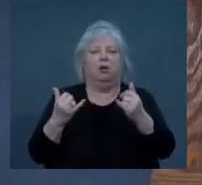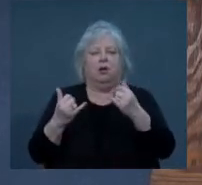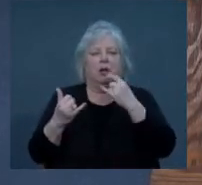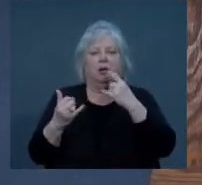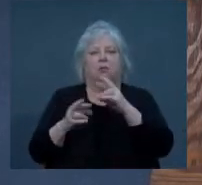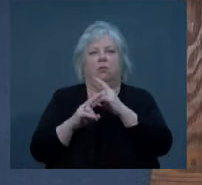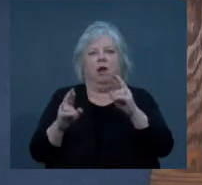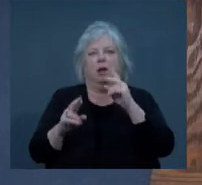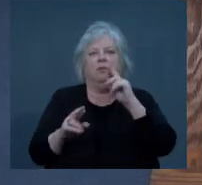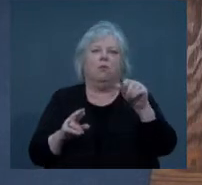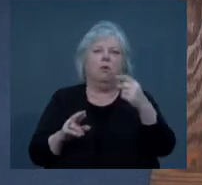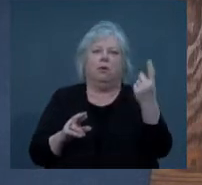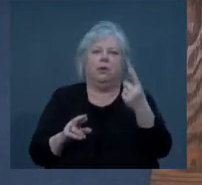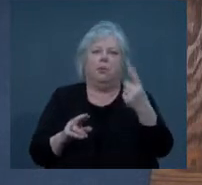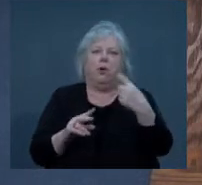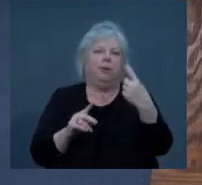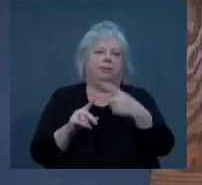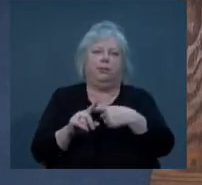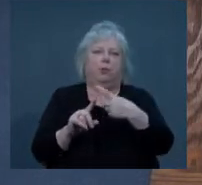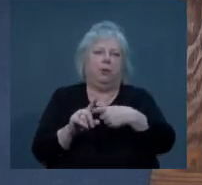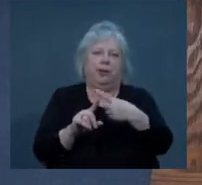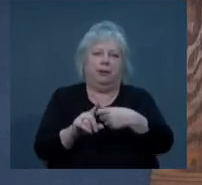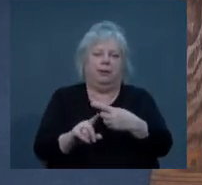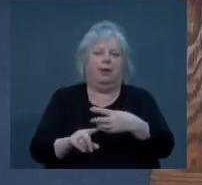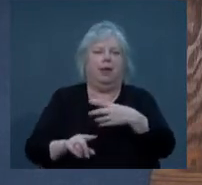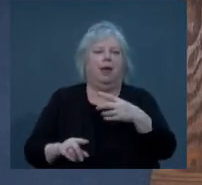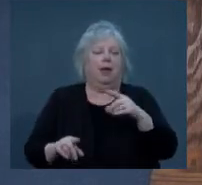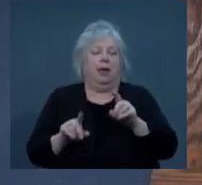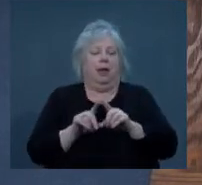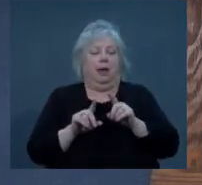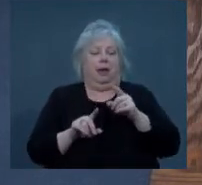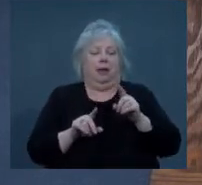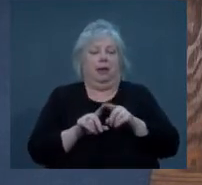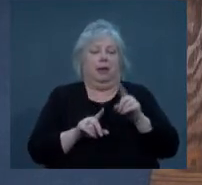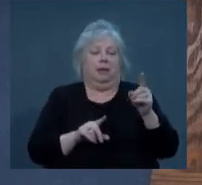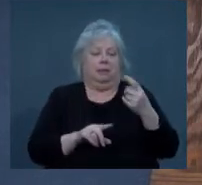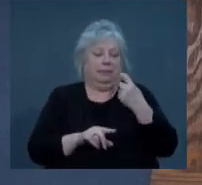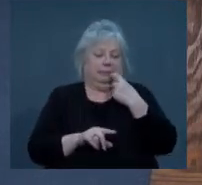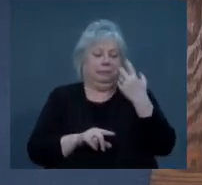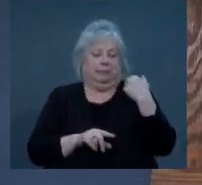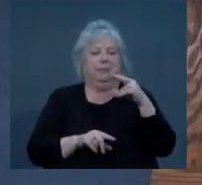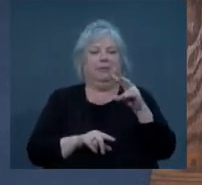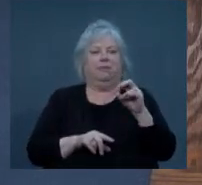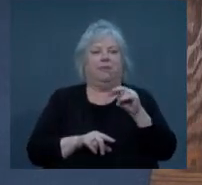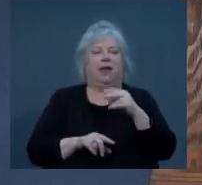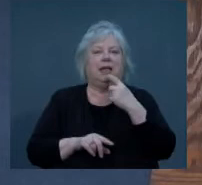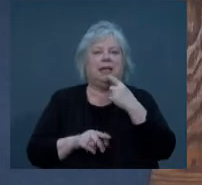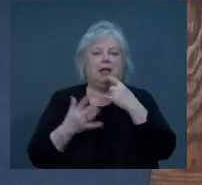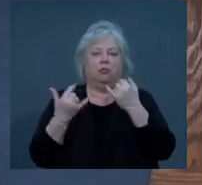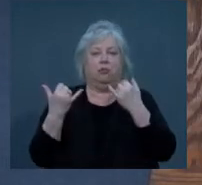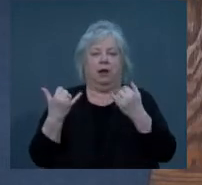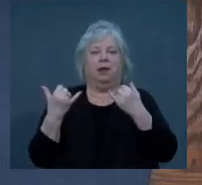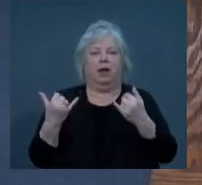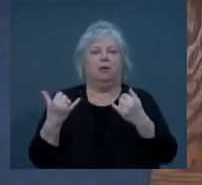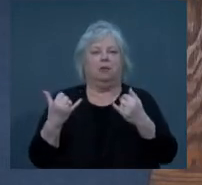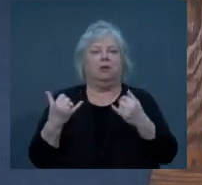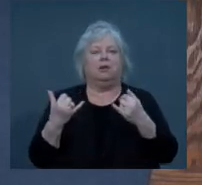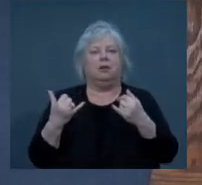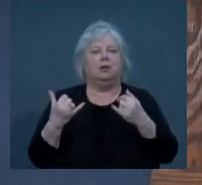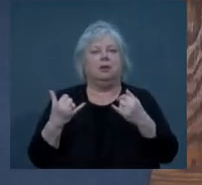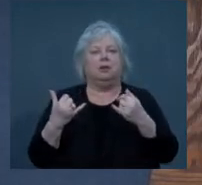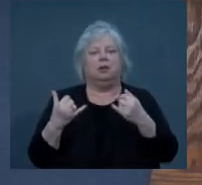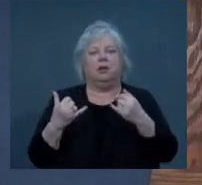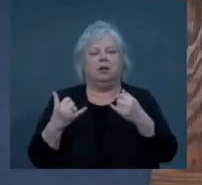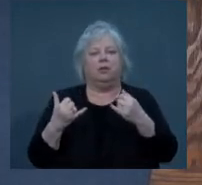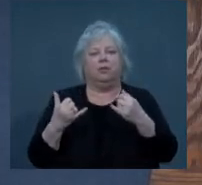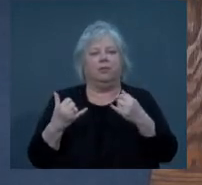lease. And as Van mentioned, the market conditions are such at present, just would not